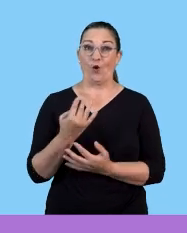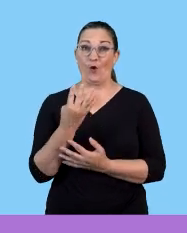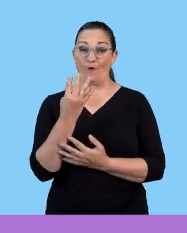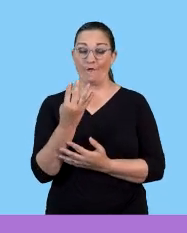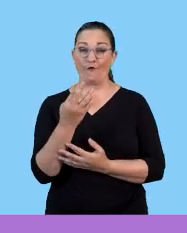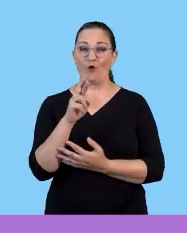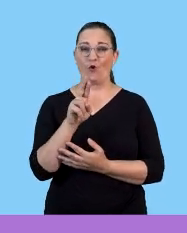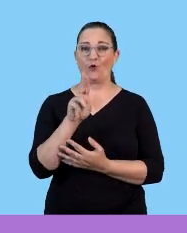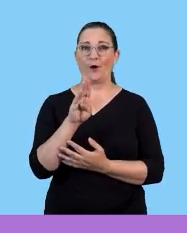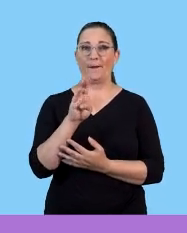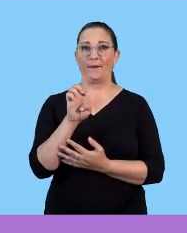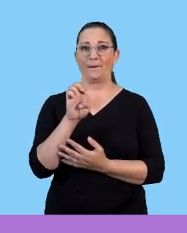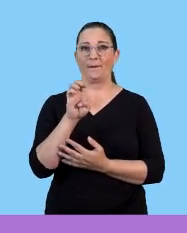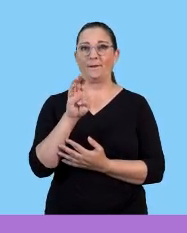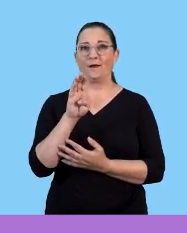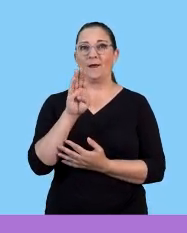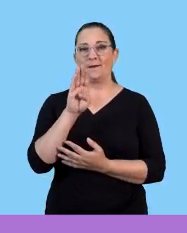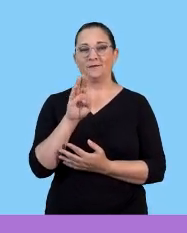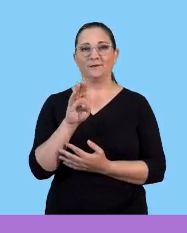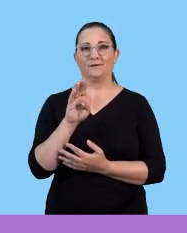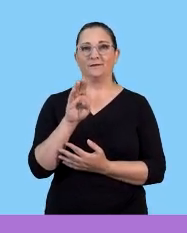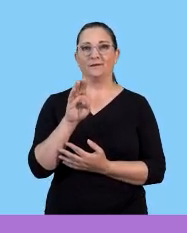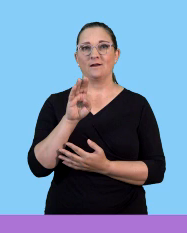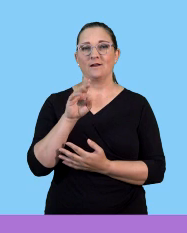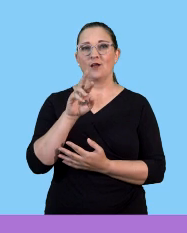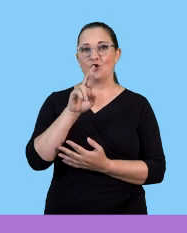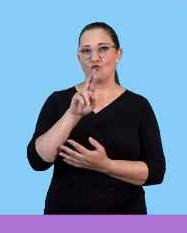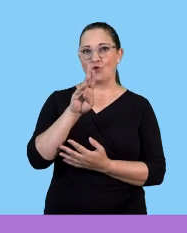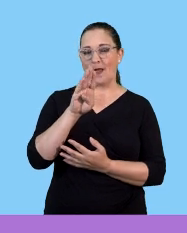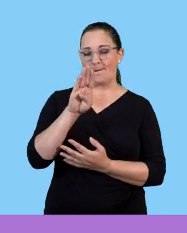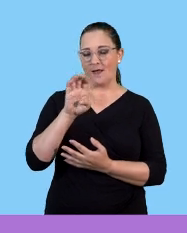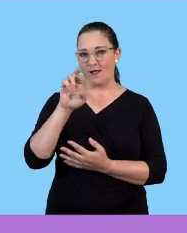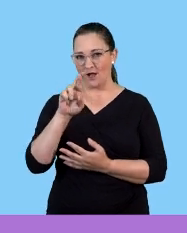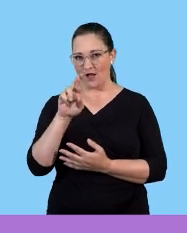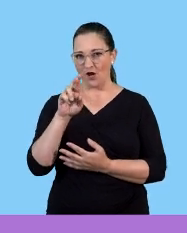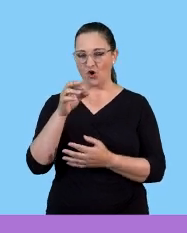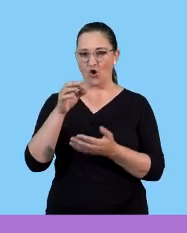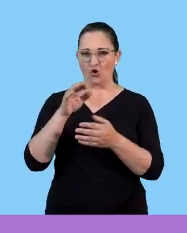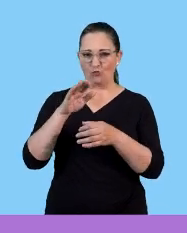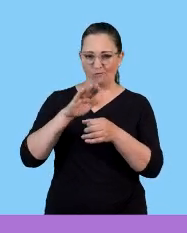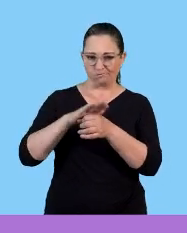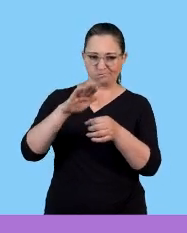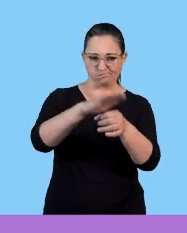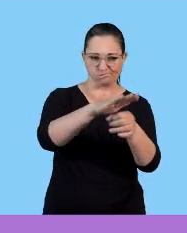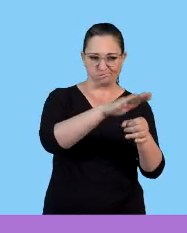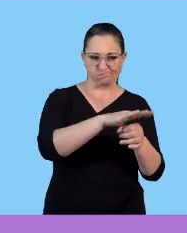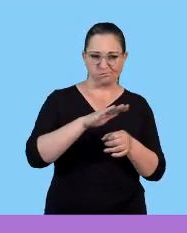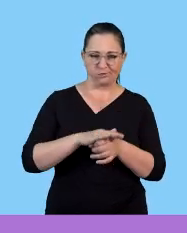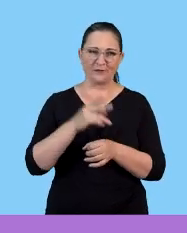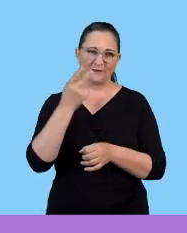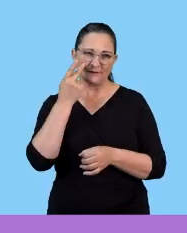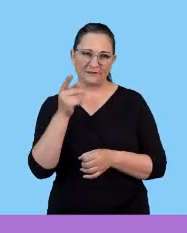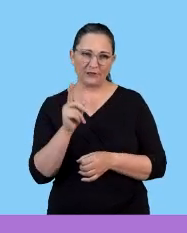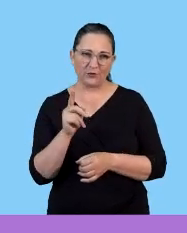four rubber stoppers to the end of the four legs of the chair. So looking at the